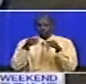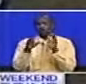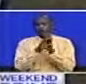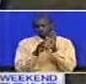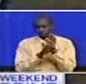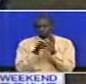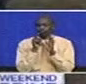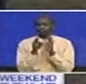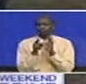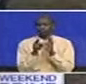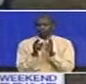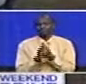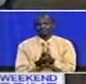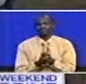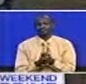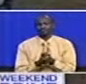Constitution.